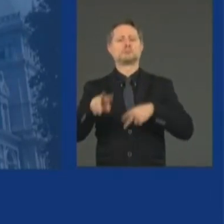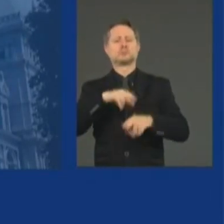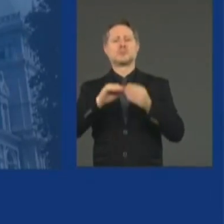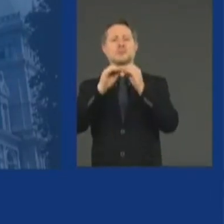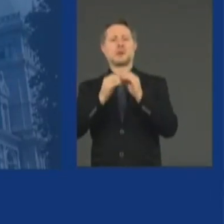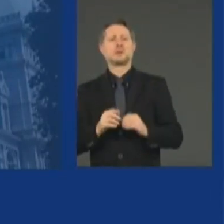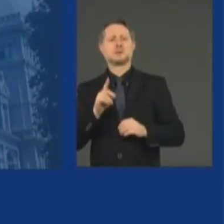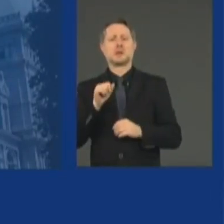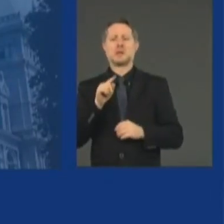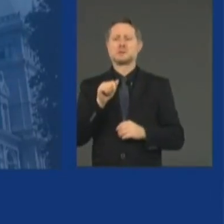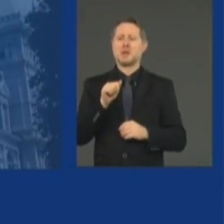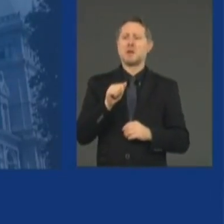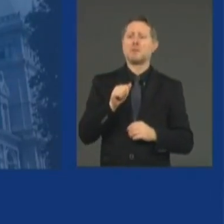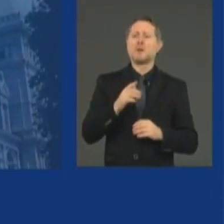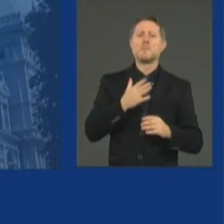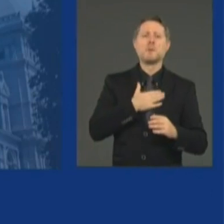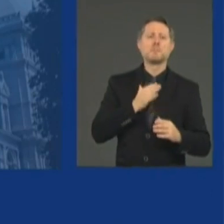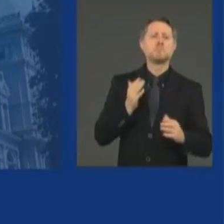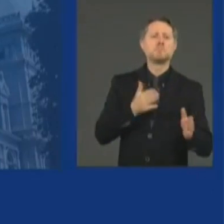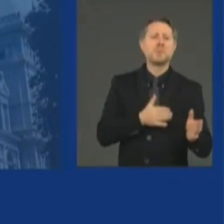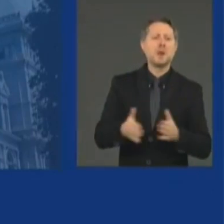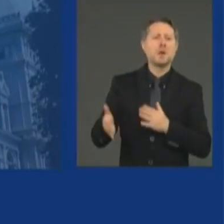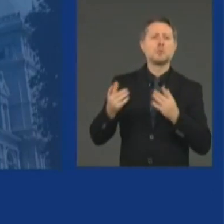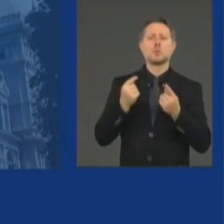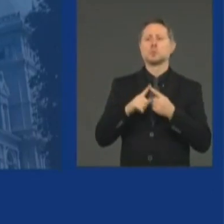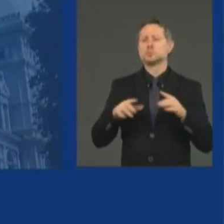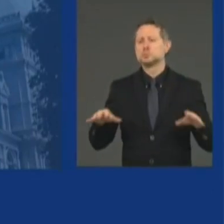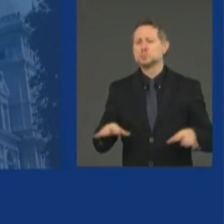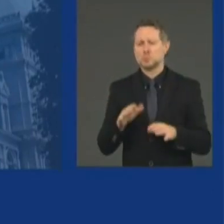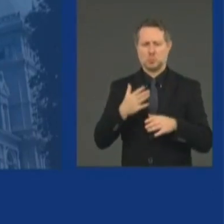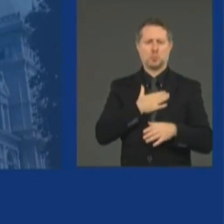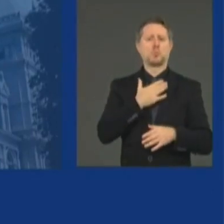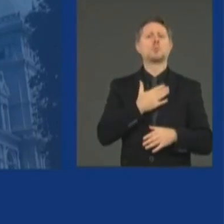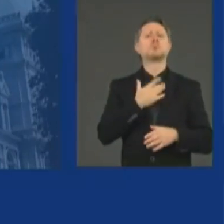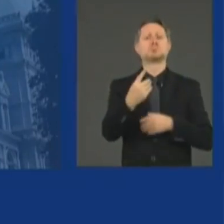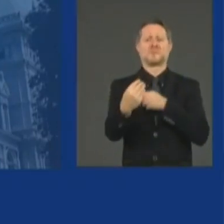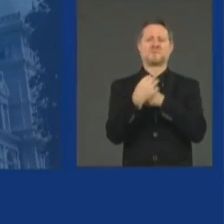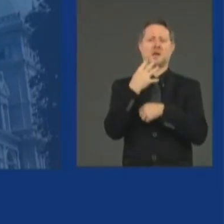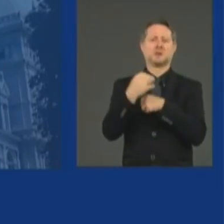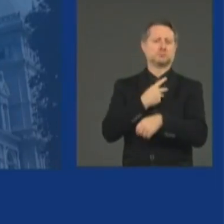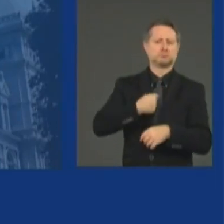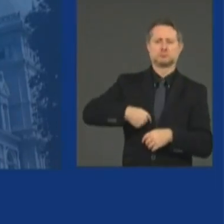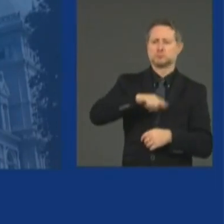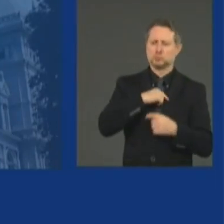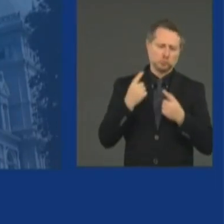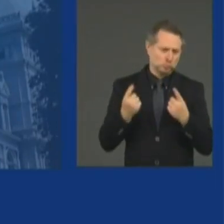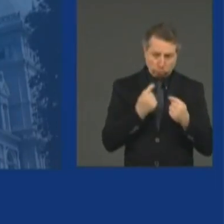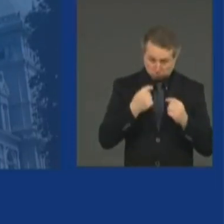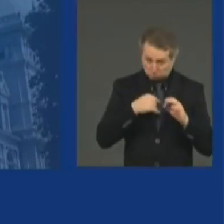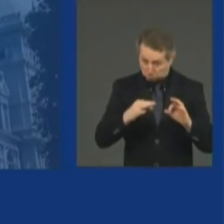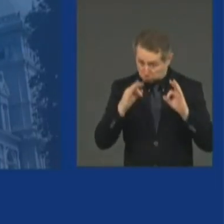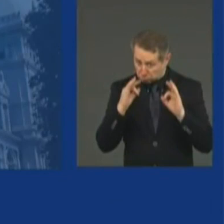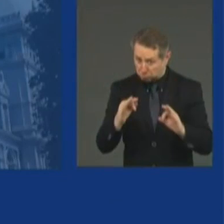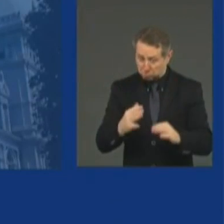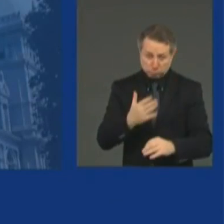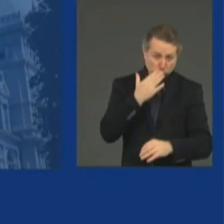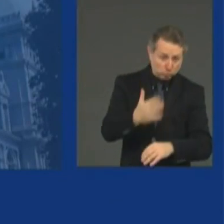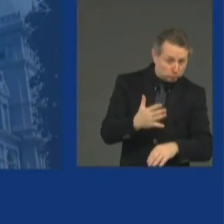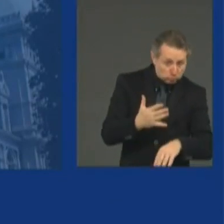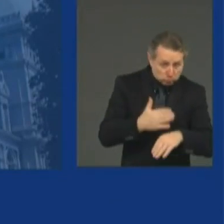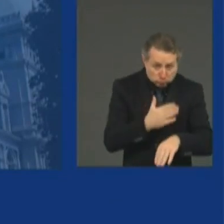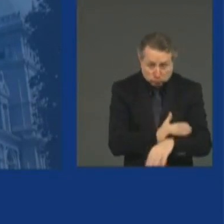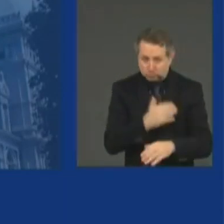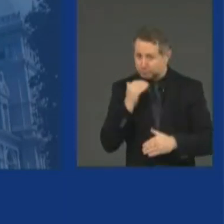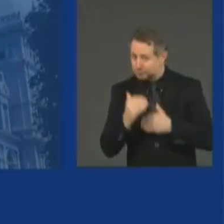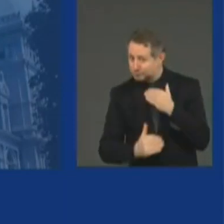what's happening, and to advise us as to how our progress looks on the numbers. I want to